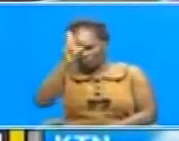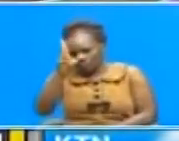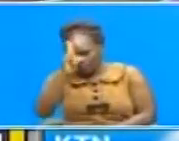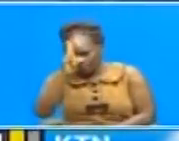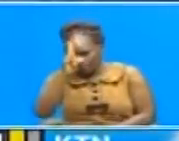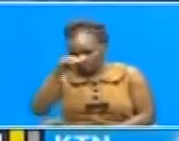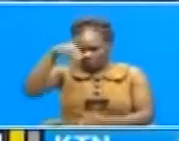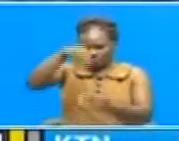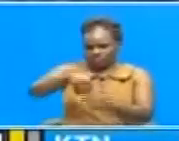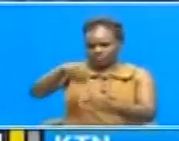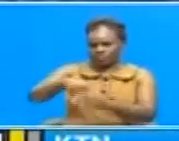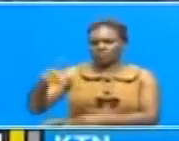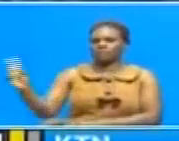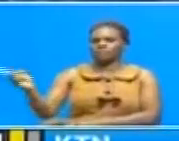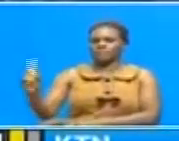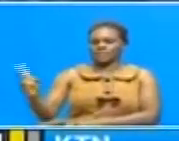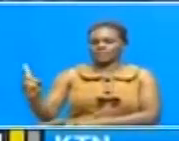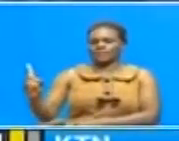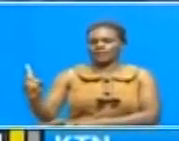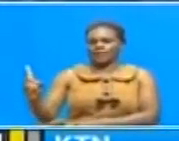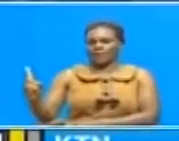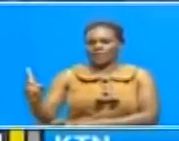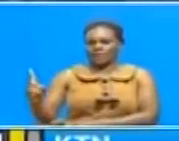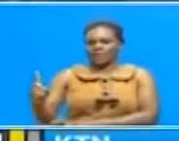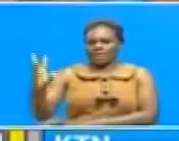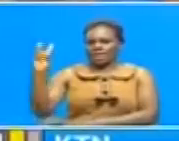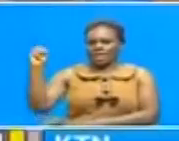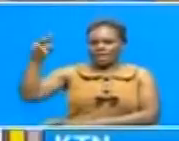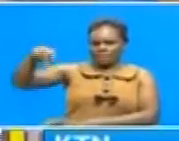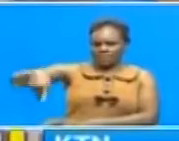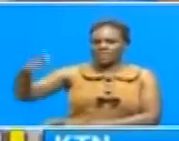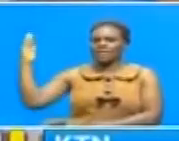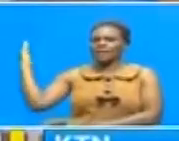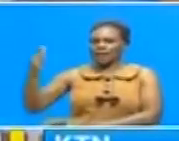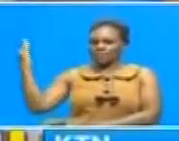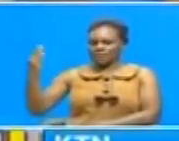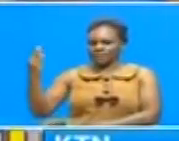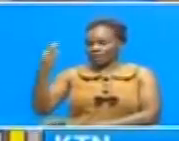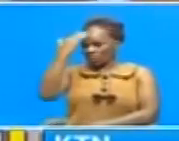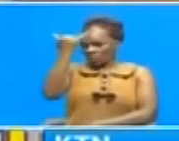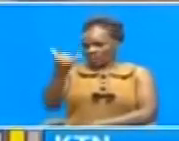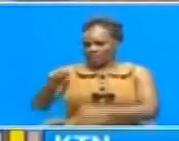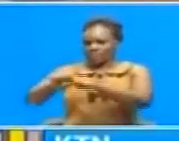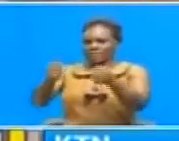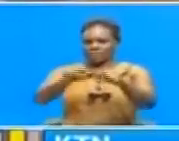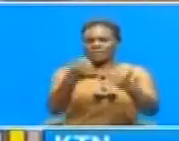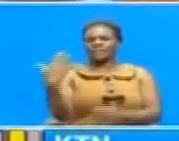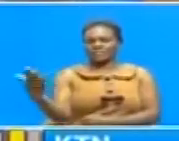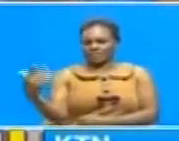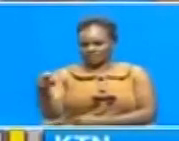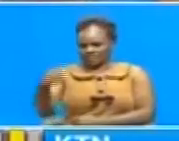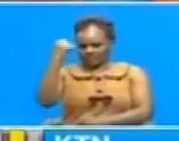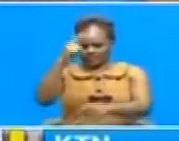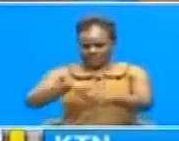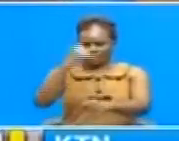Boynet, Interior Cabinet Secretary Joseph Nkaiseri, and Kabete MP Ferdinand Waititu over the destruction of property in the